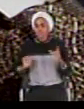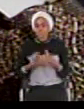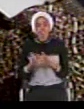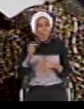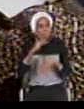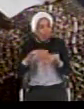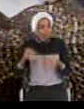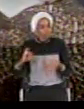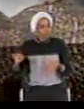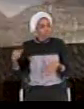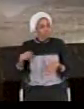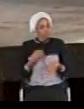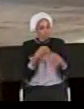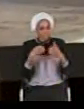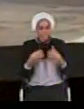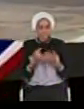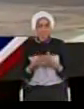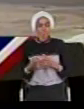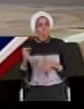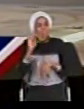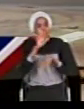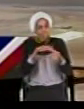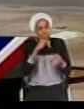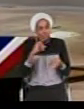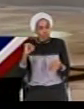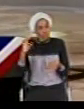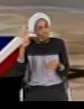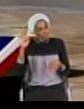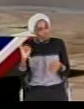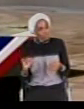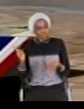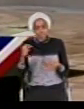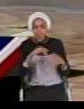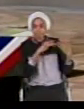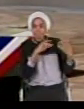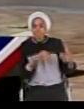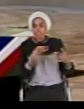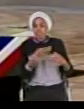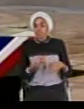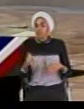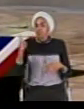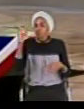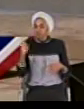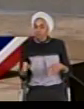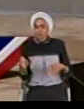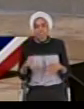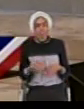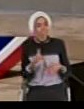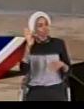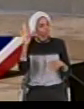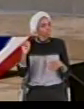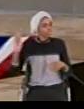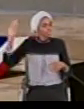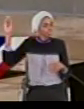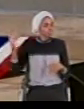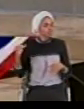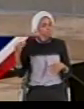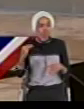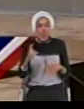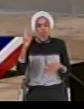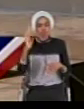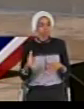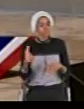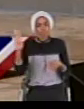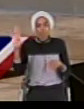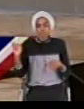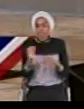we have, the calling by the mercy of God, by the grace of God, by the